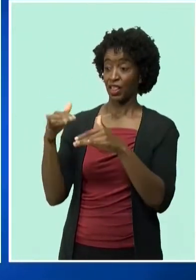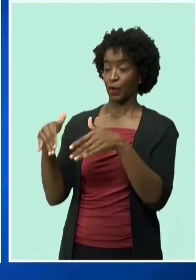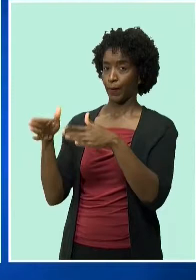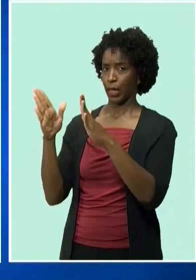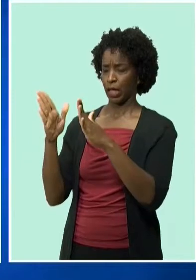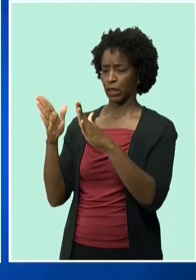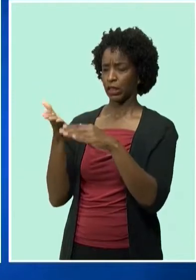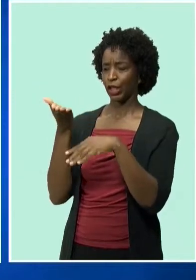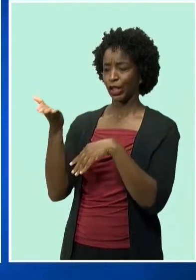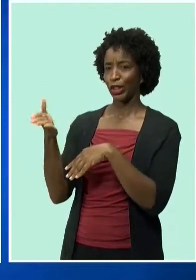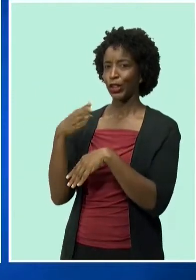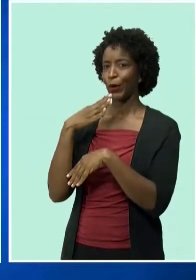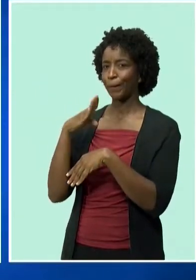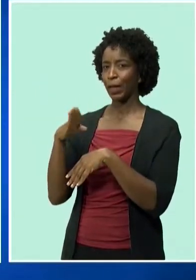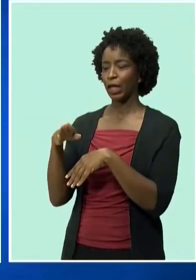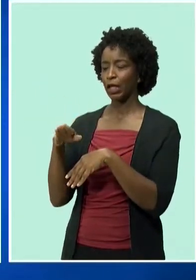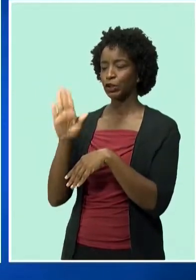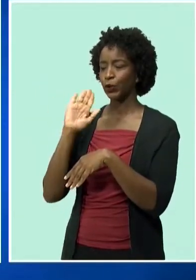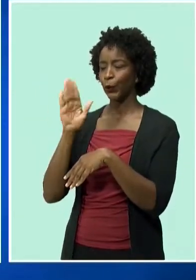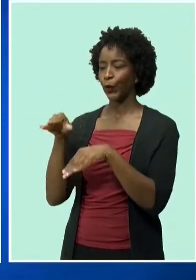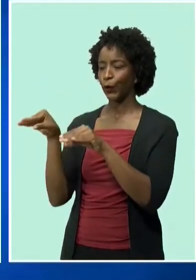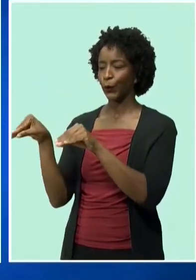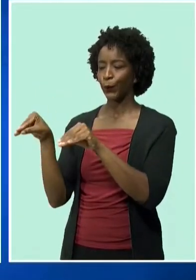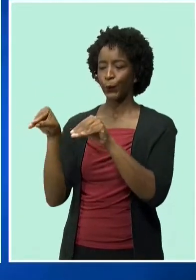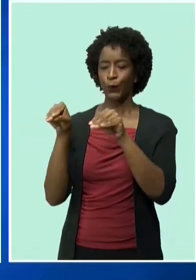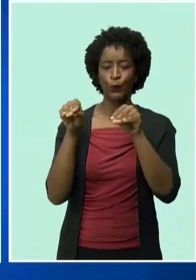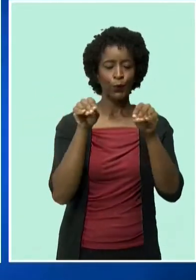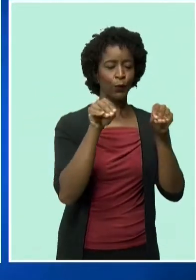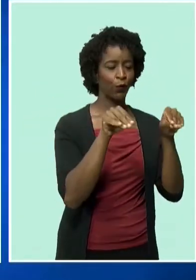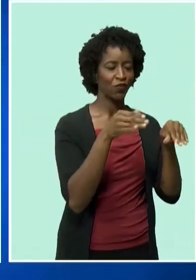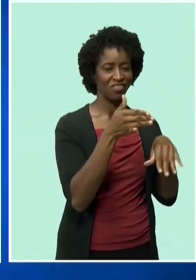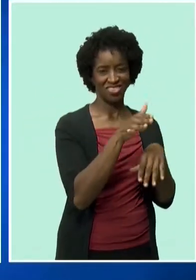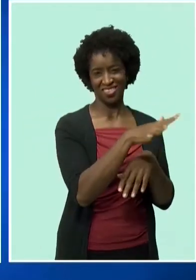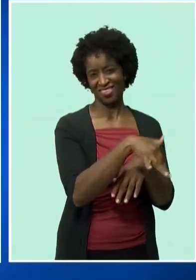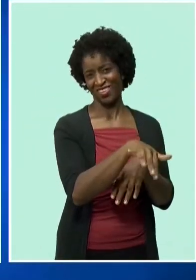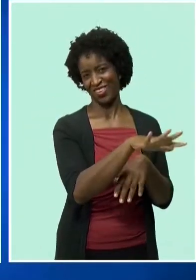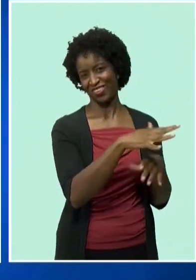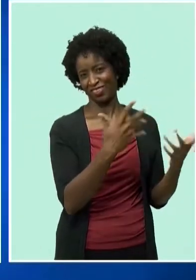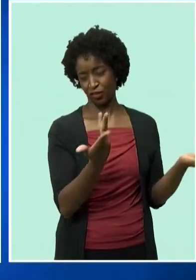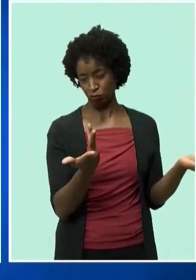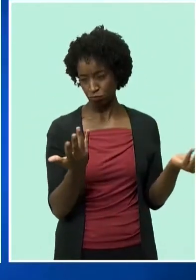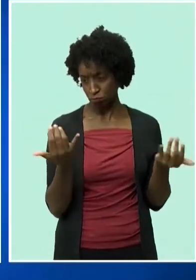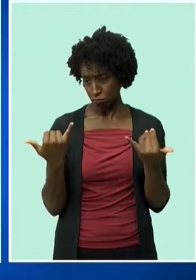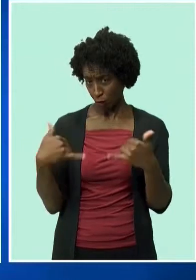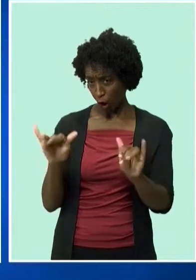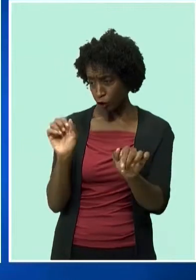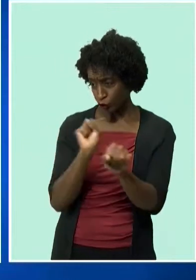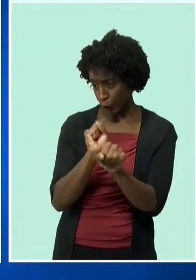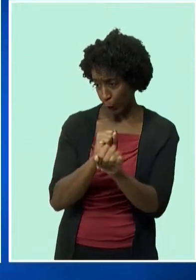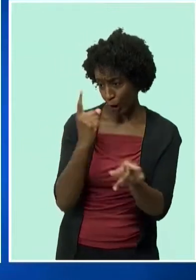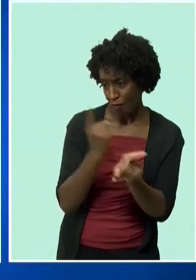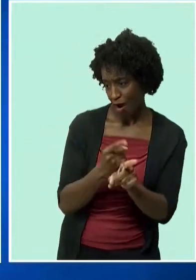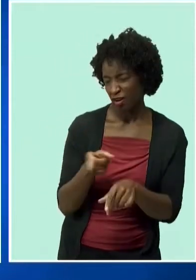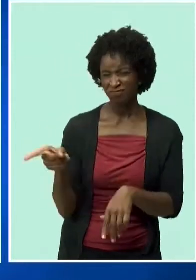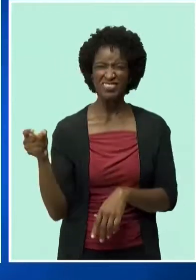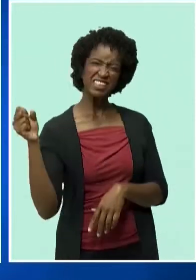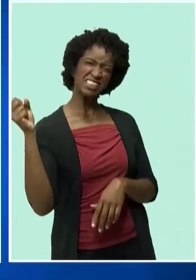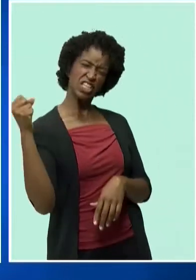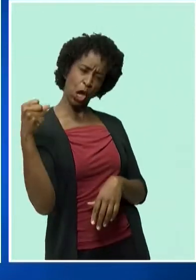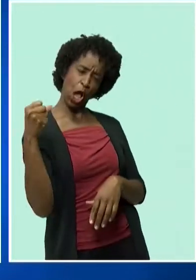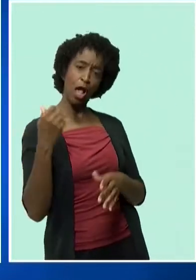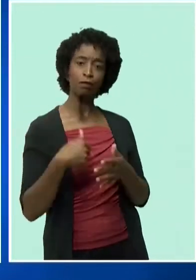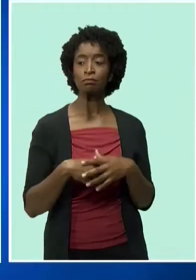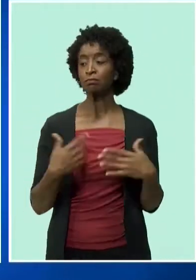beach, they still have the jobs, do they? Yeah, I agree. Okay. These services are still immediately available to